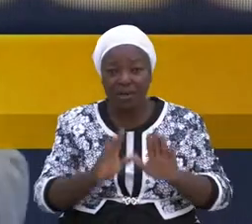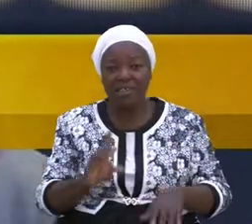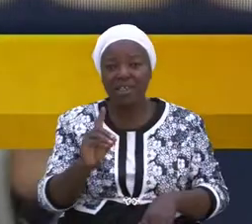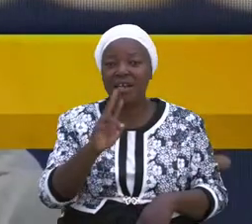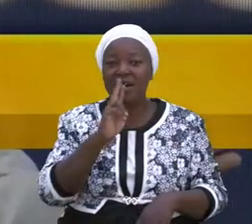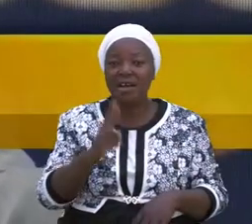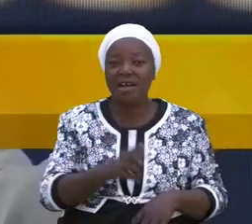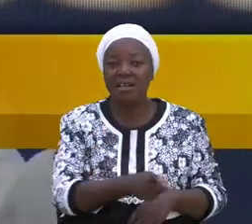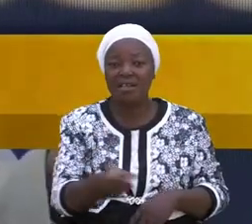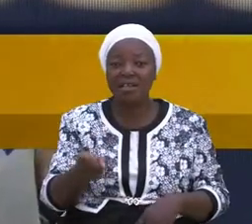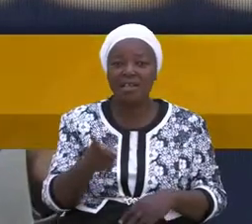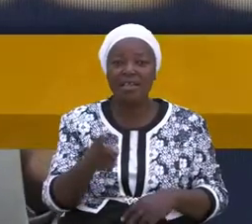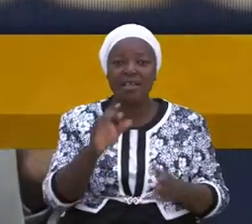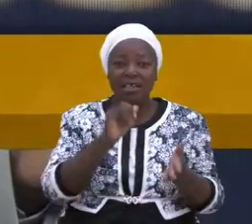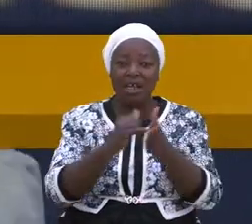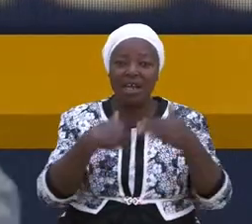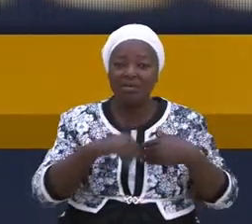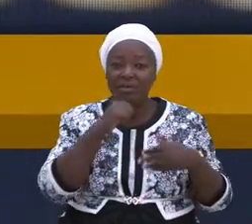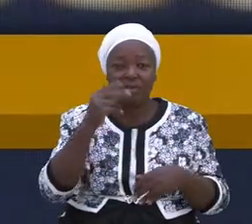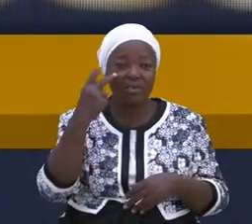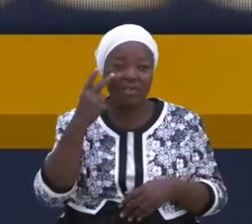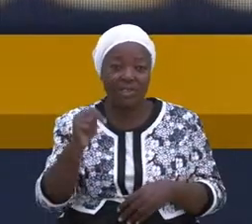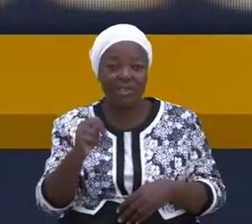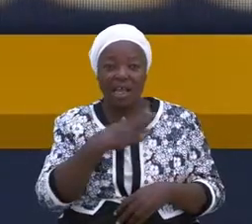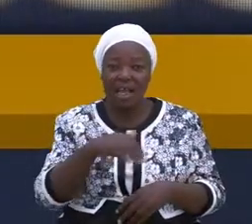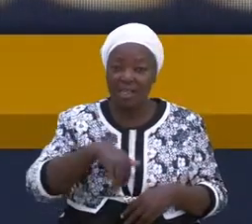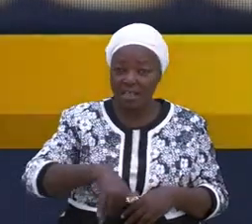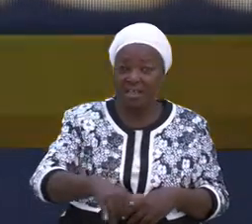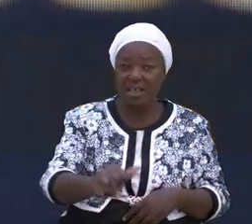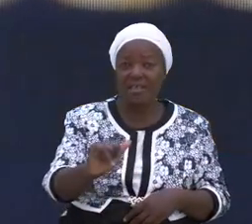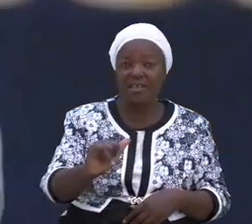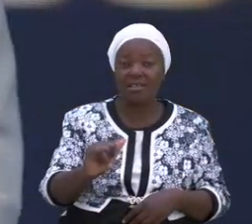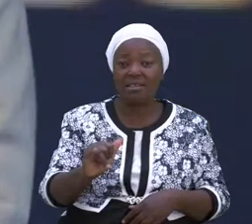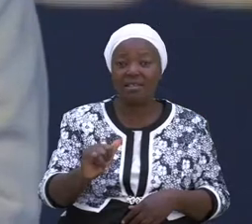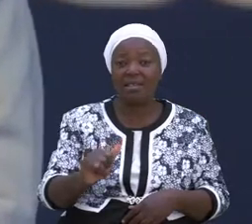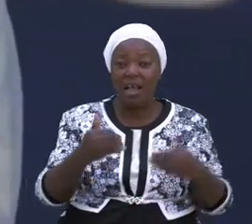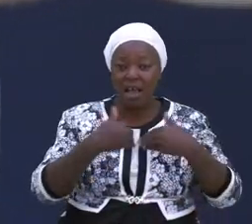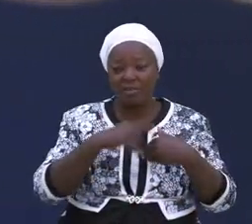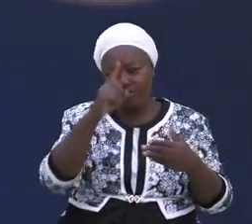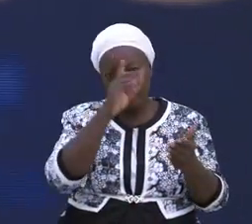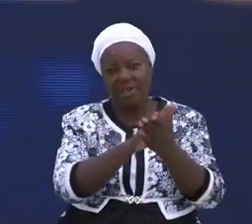not seen and yet have believed.